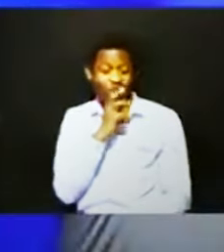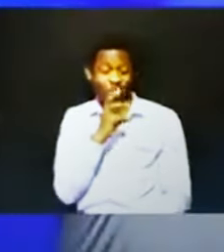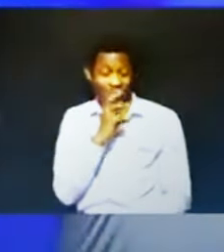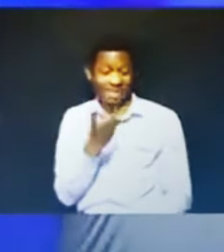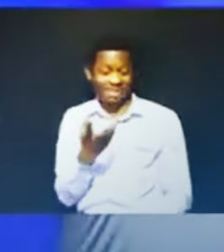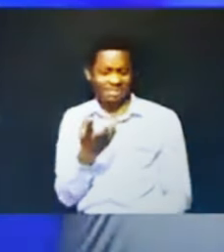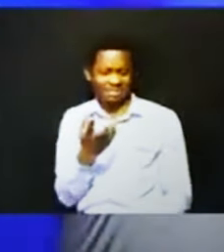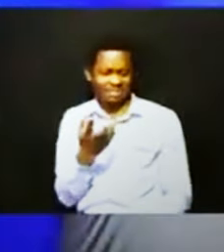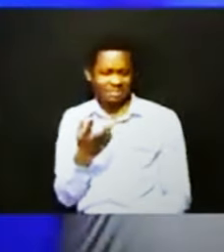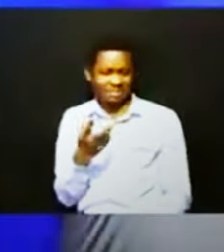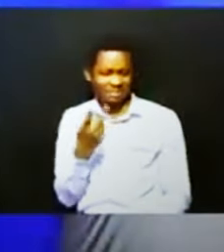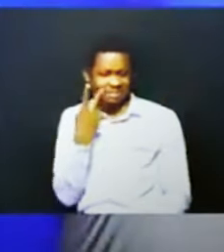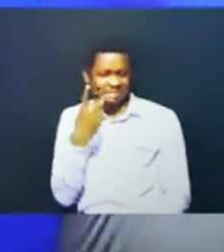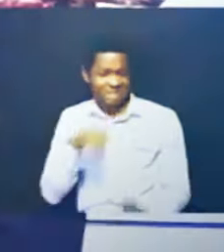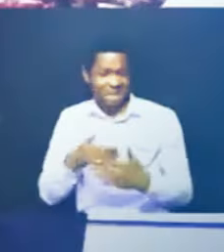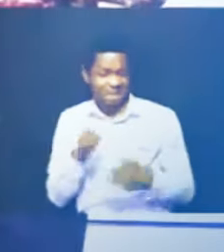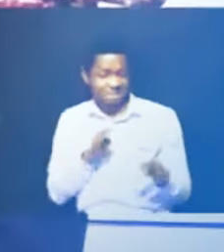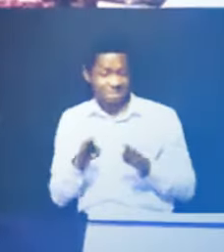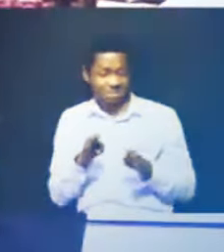Numbers